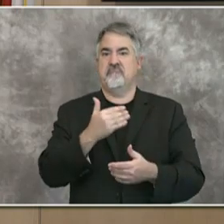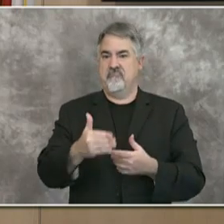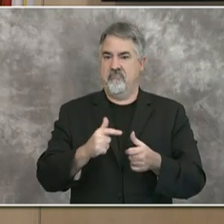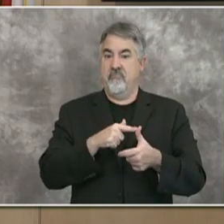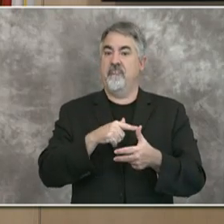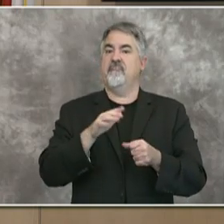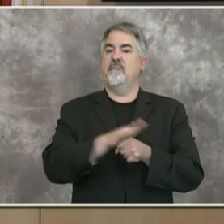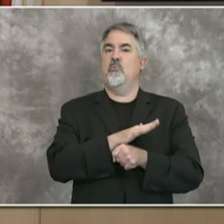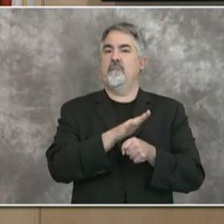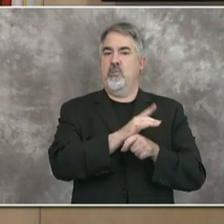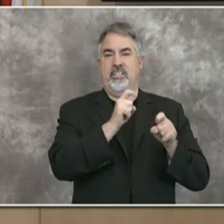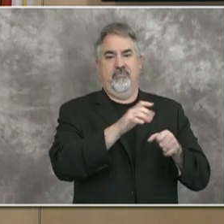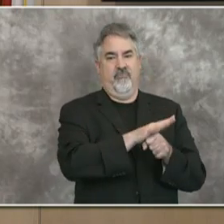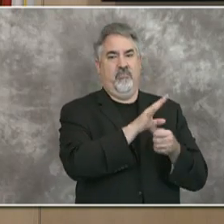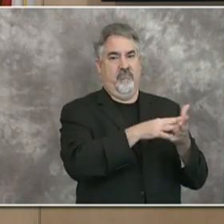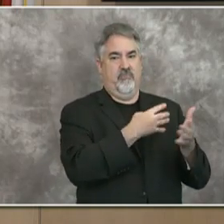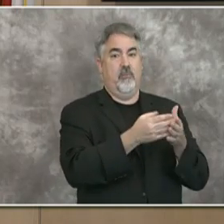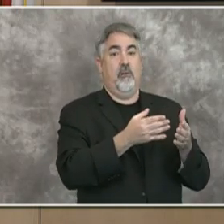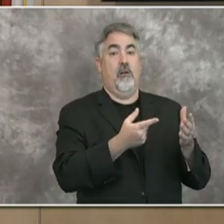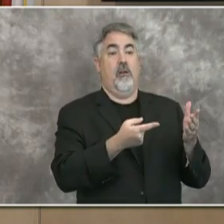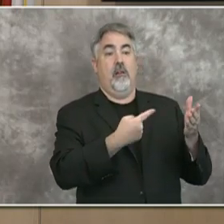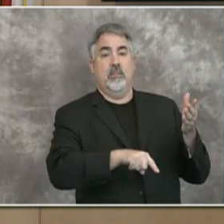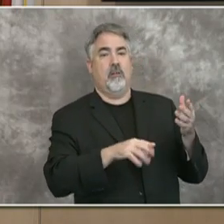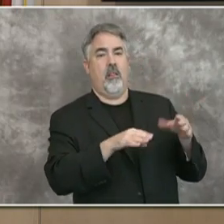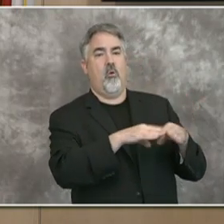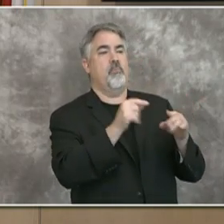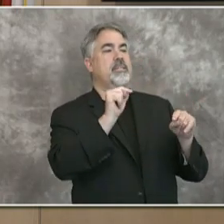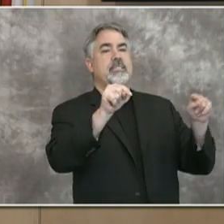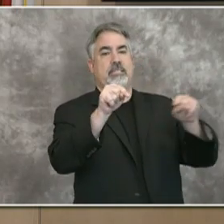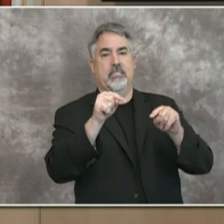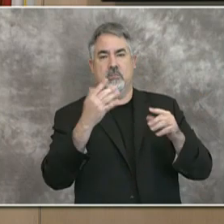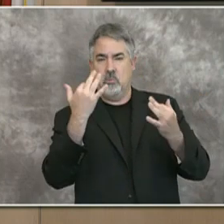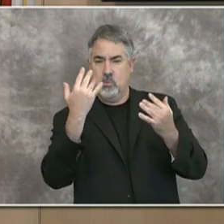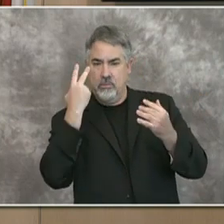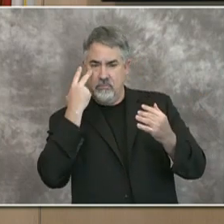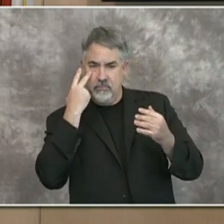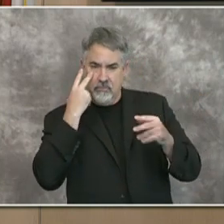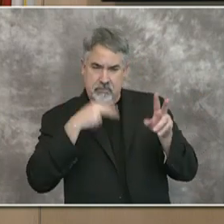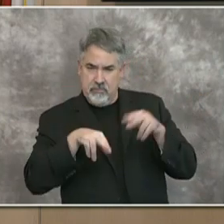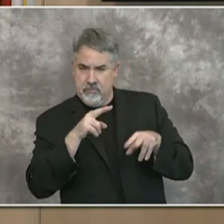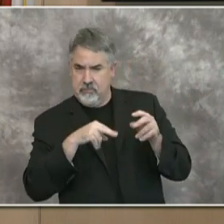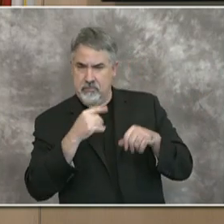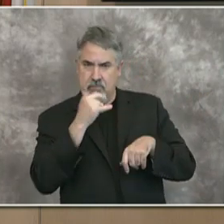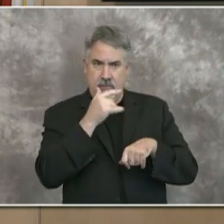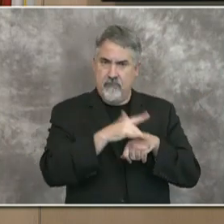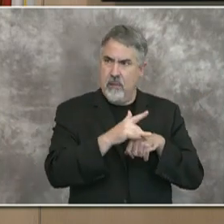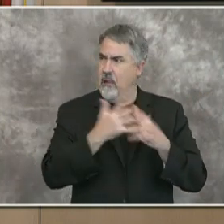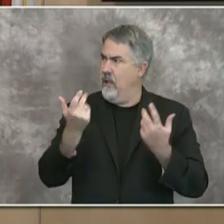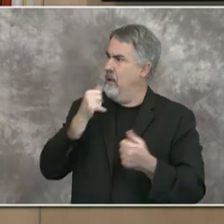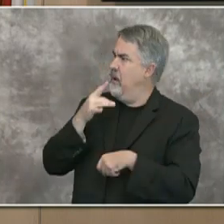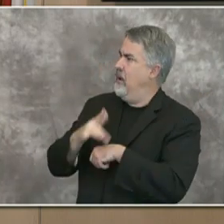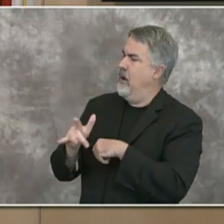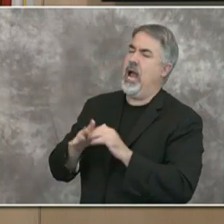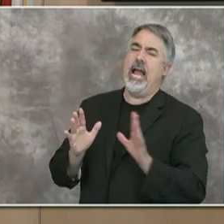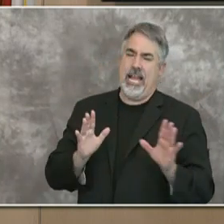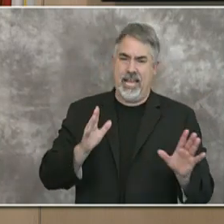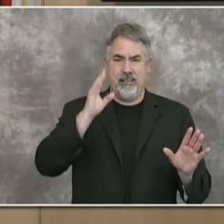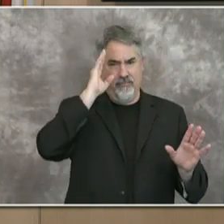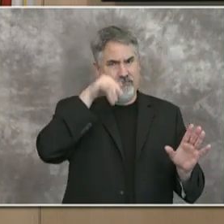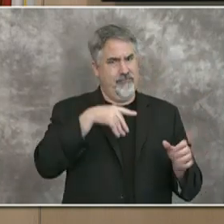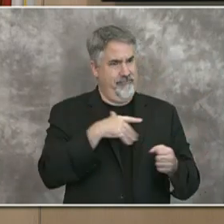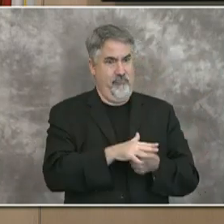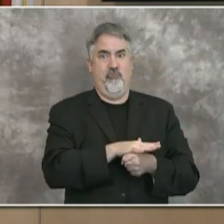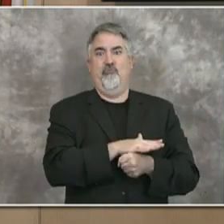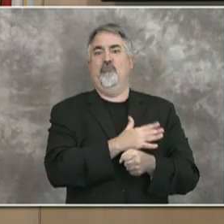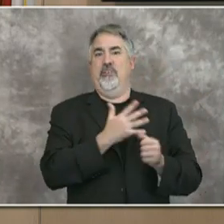have not yet opened, and so if you go to the website right now, you may not see any available appointments because they've all been taken for this week. Continue